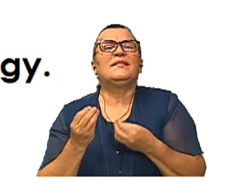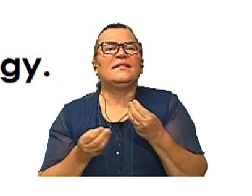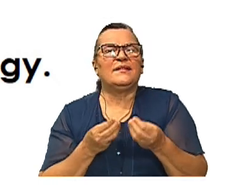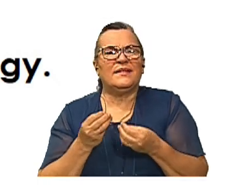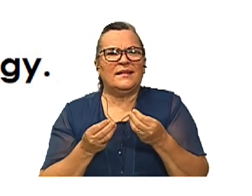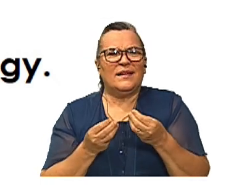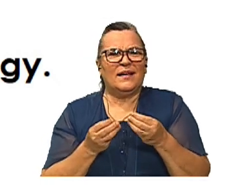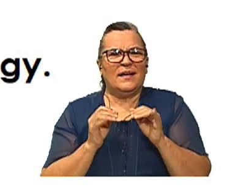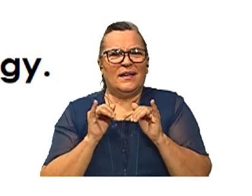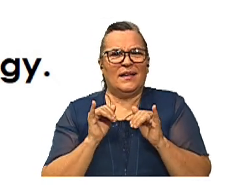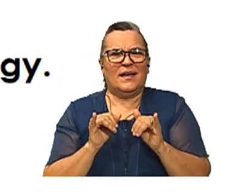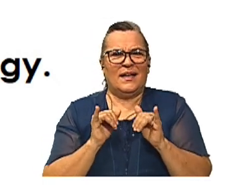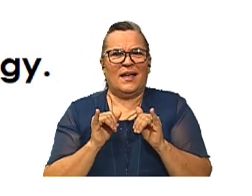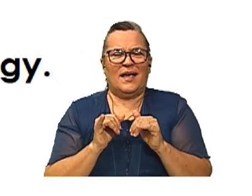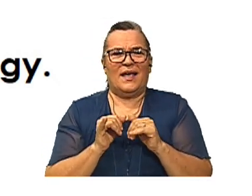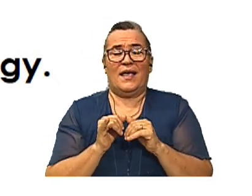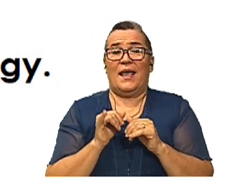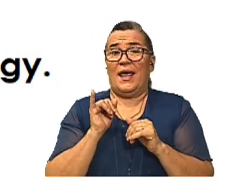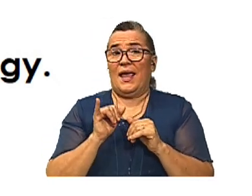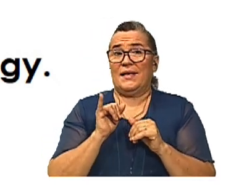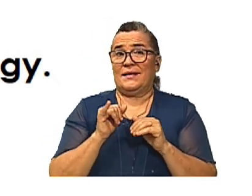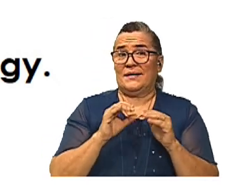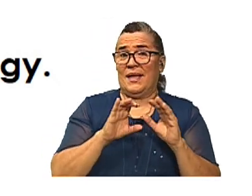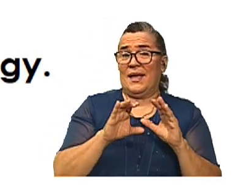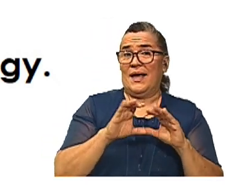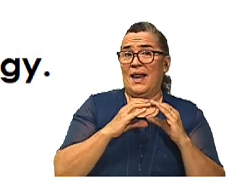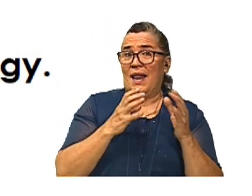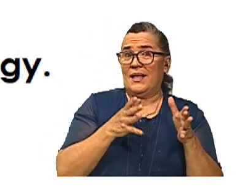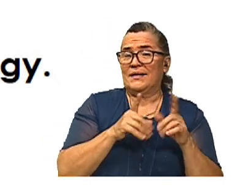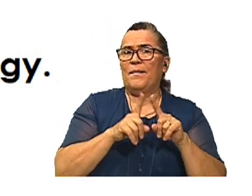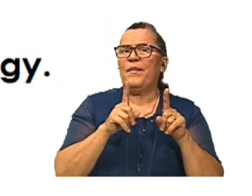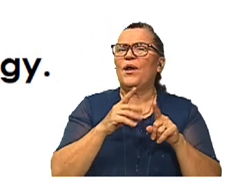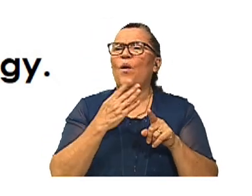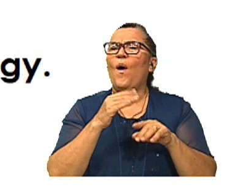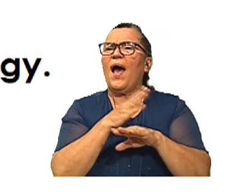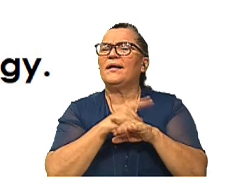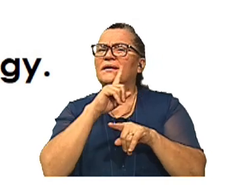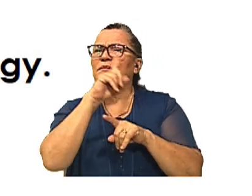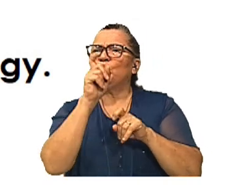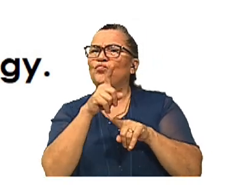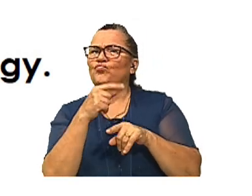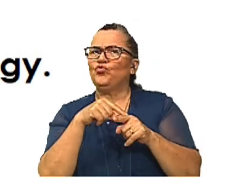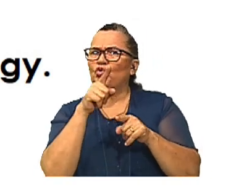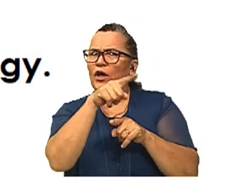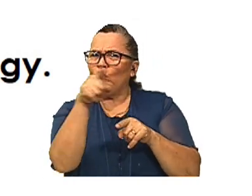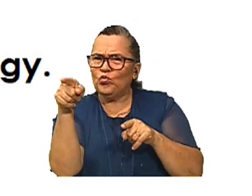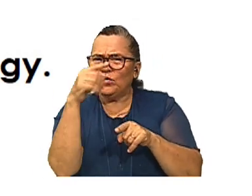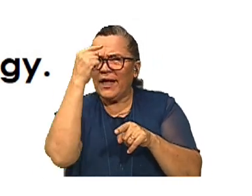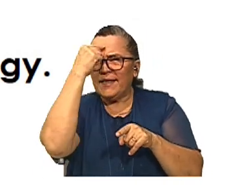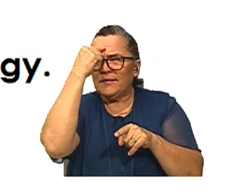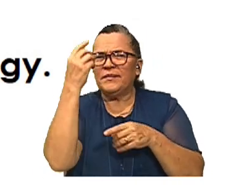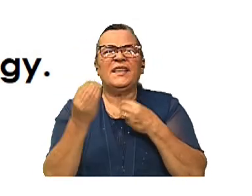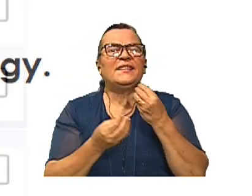during today's class. But before, let me ask you something, and I want you to think about it.